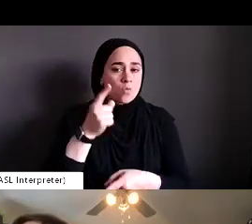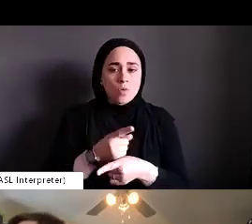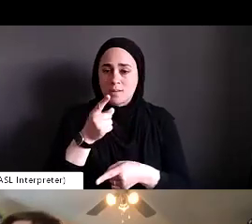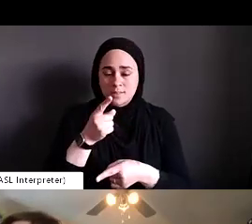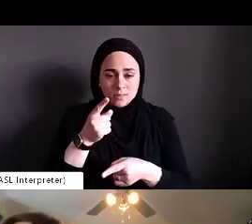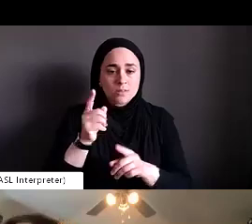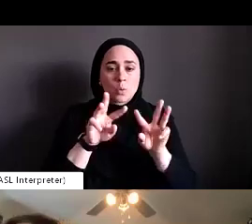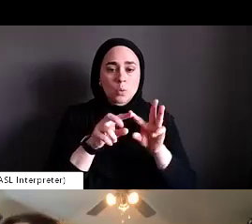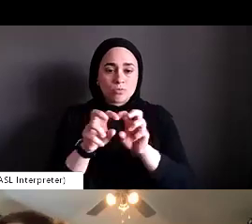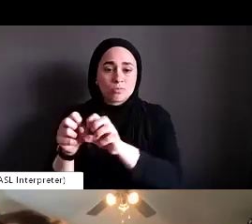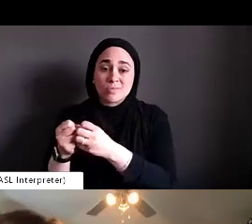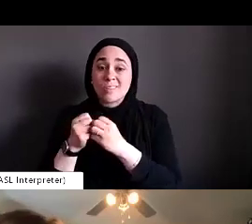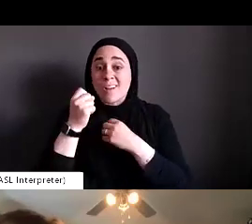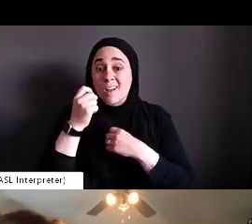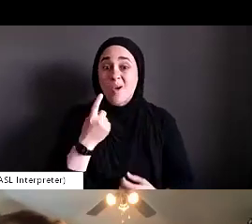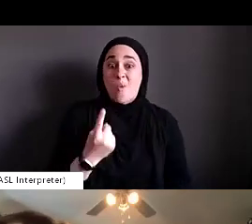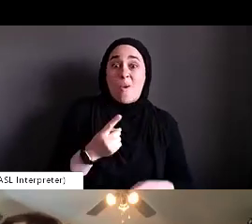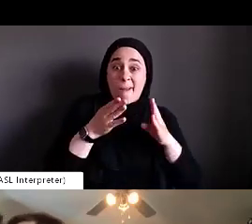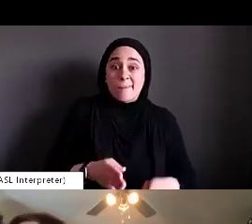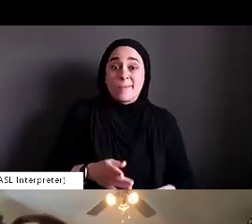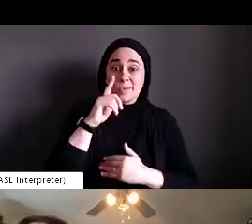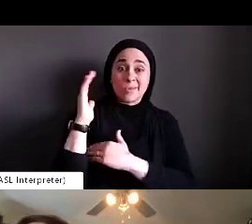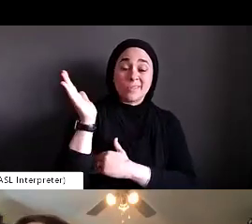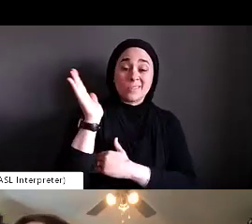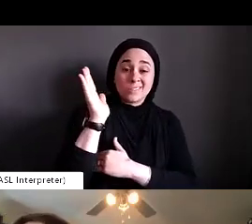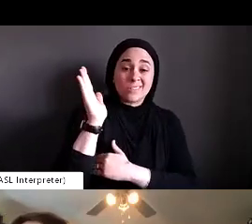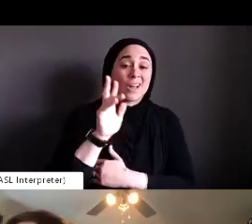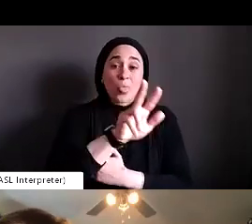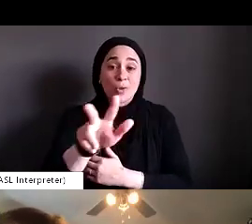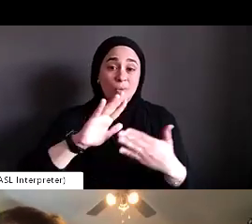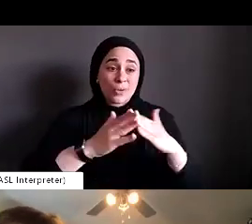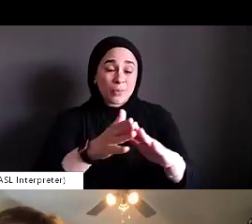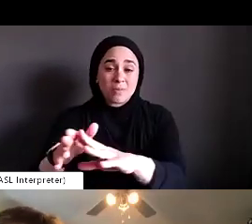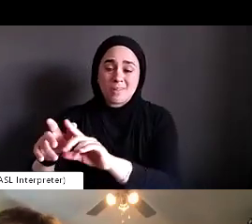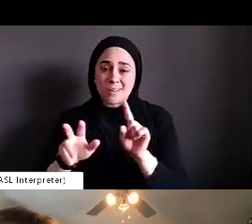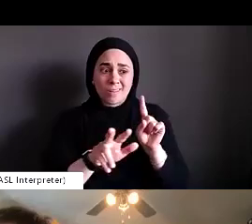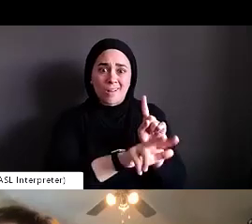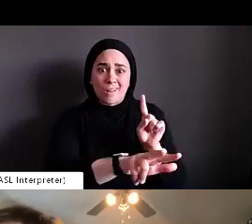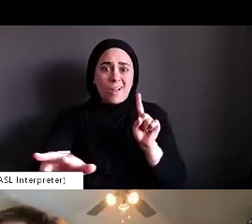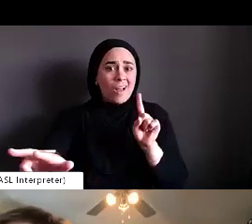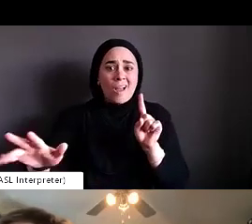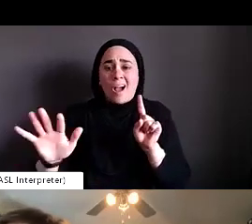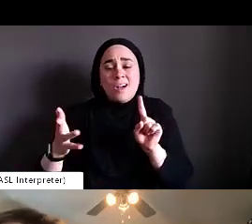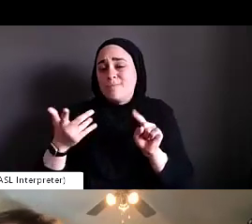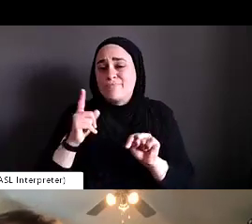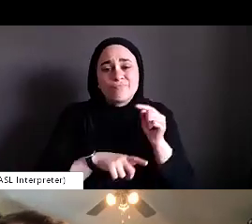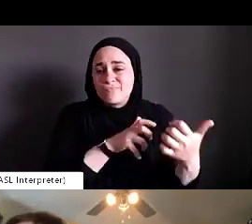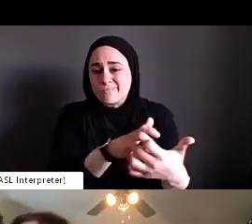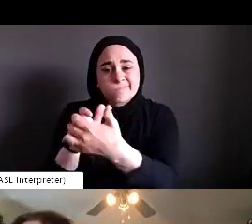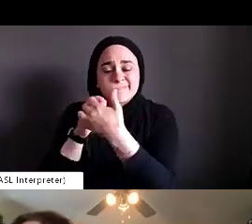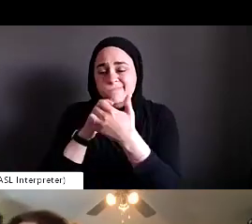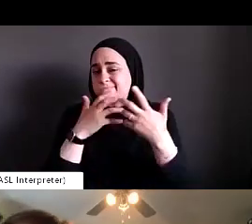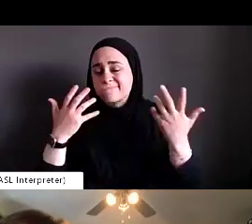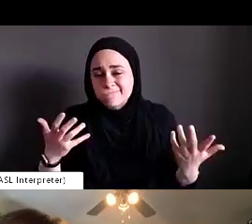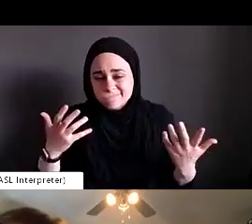person to deliver in 33 communities, we just weren't able to meet the needs. Both the NWT Network